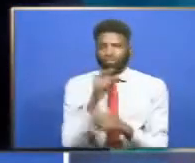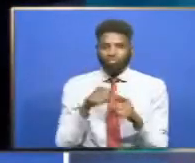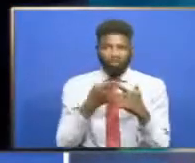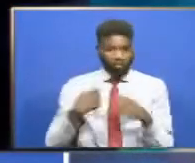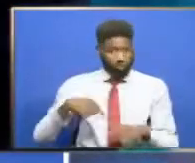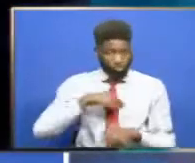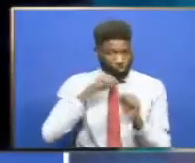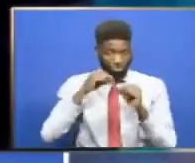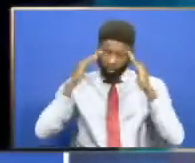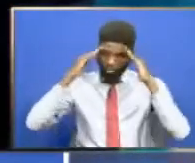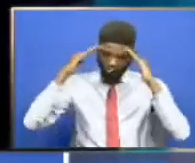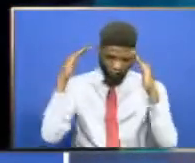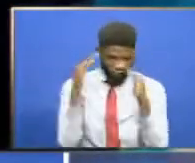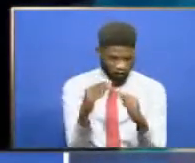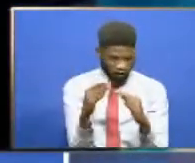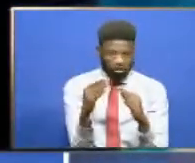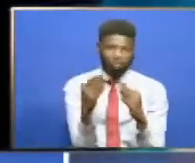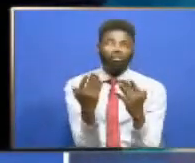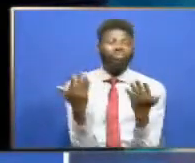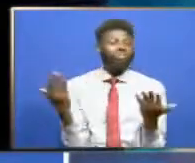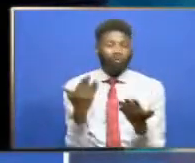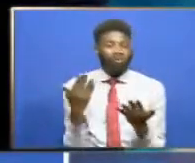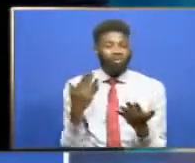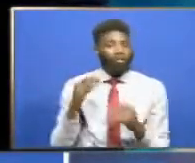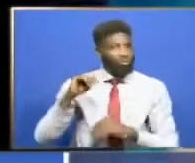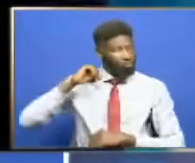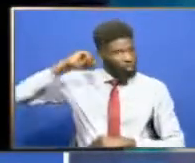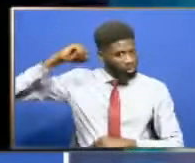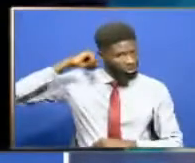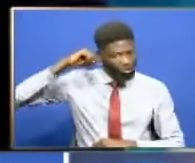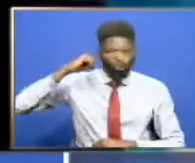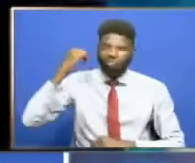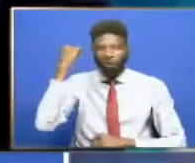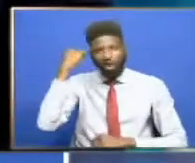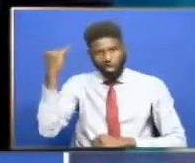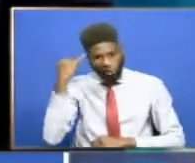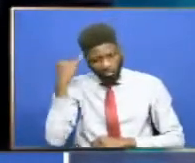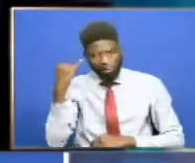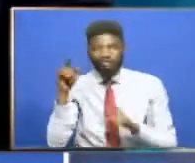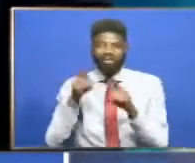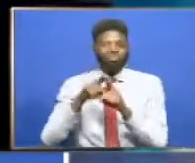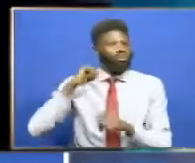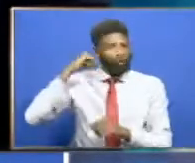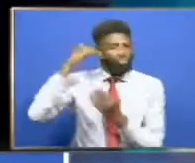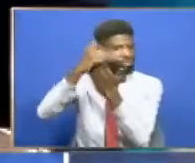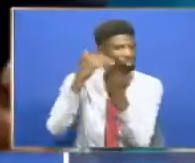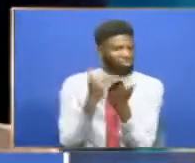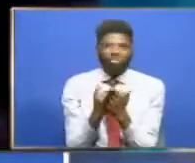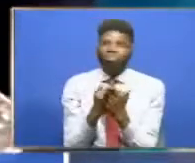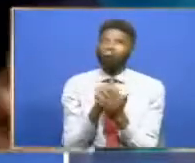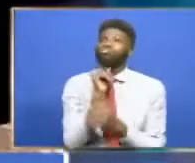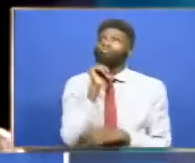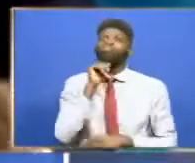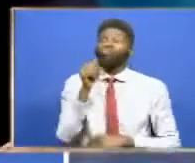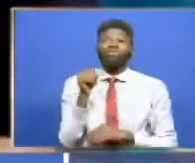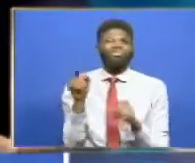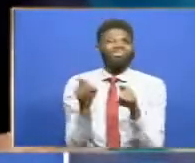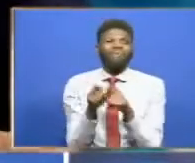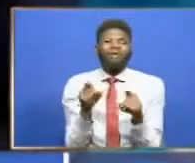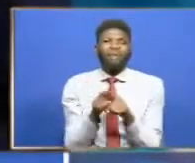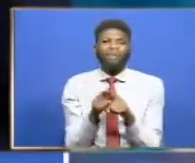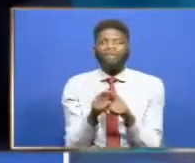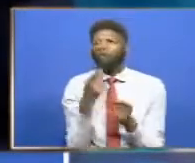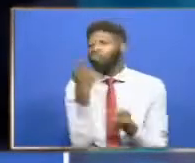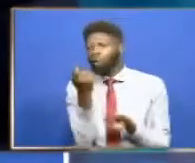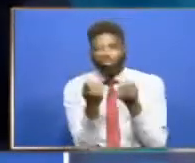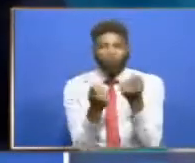focus on political ideology, political programs, mm-hmm. as opposed to those little things